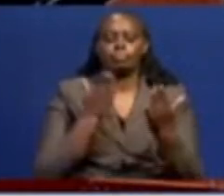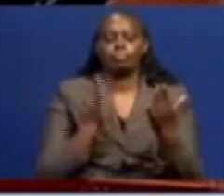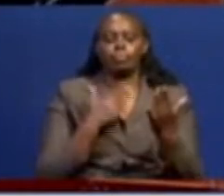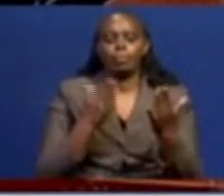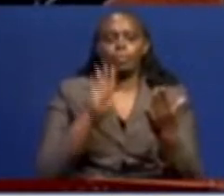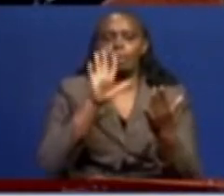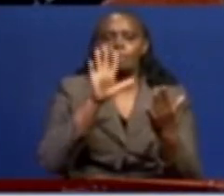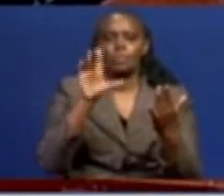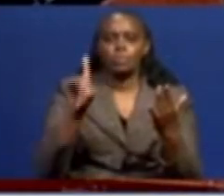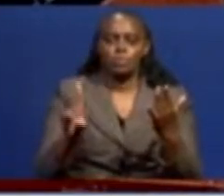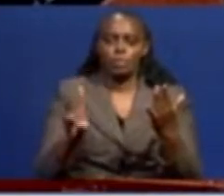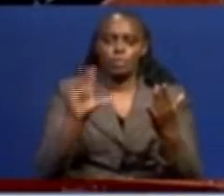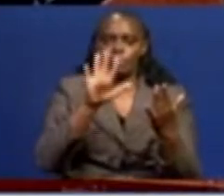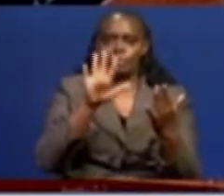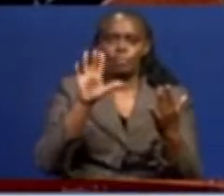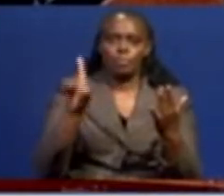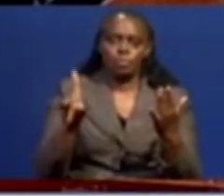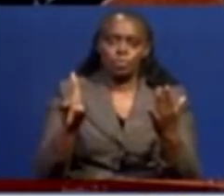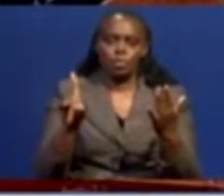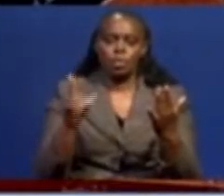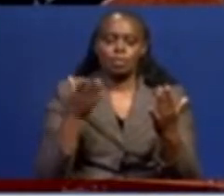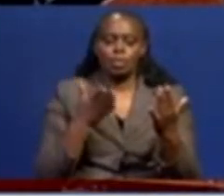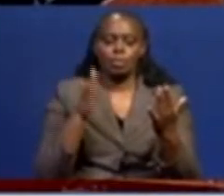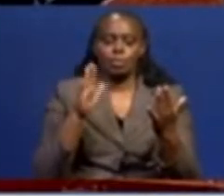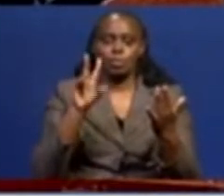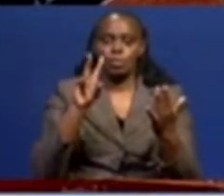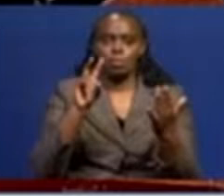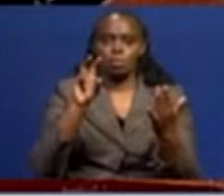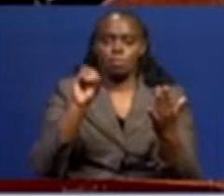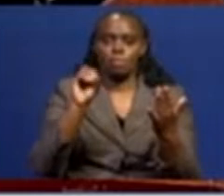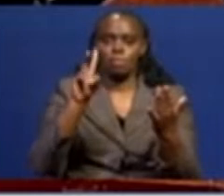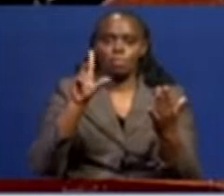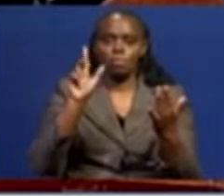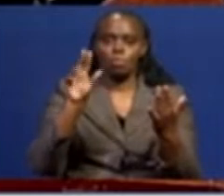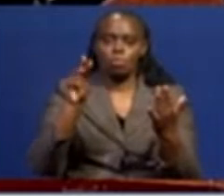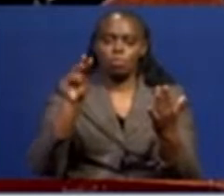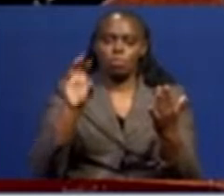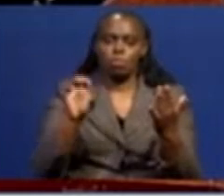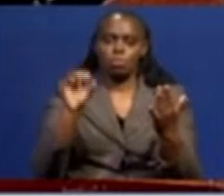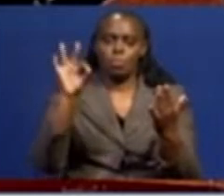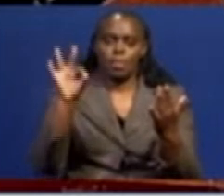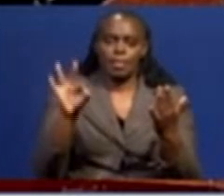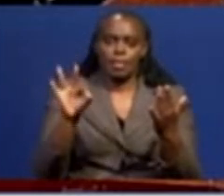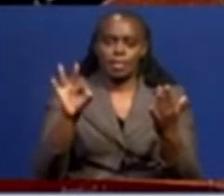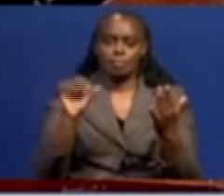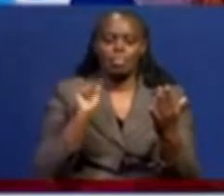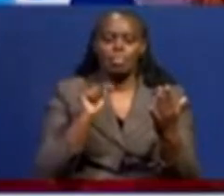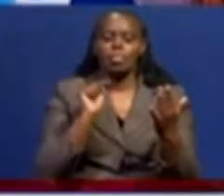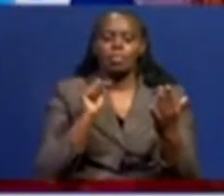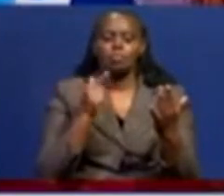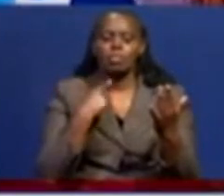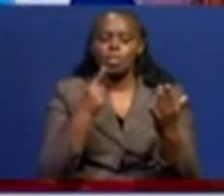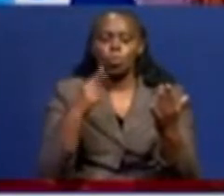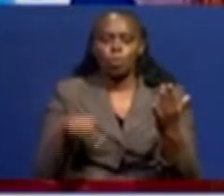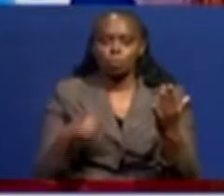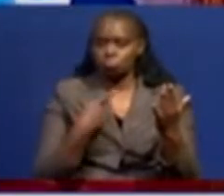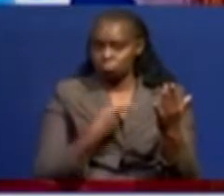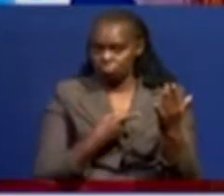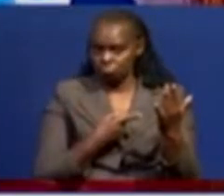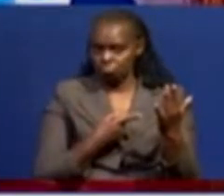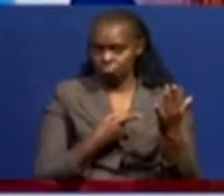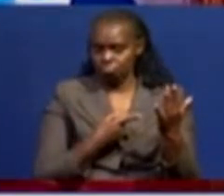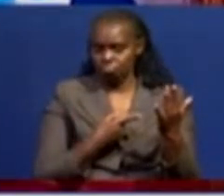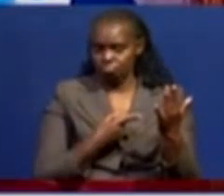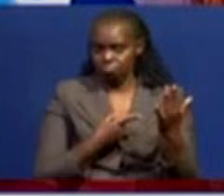That is page 51 of this bundle, volume 3. Yes, what does that provision